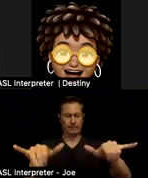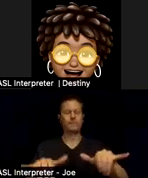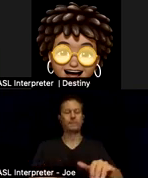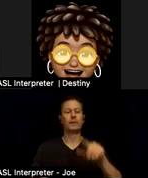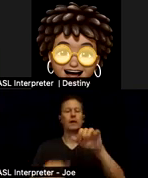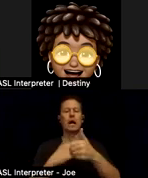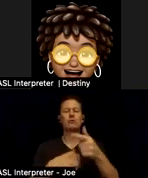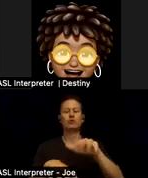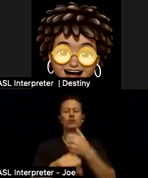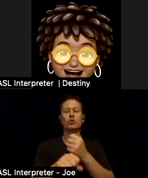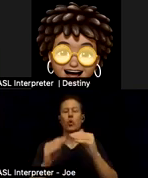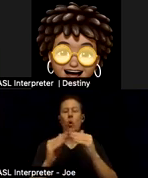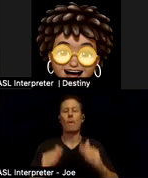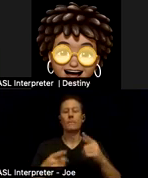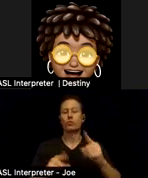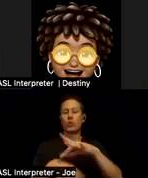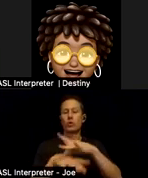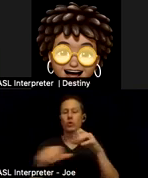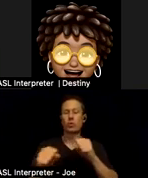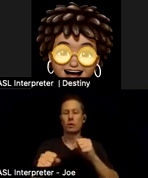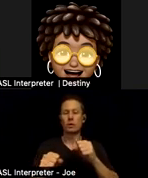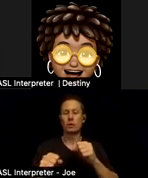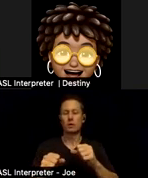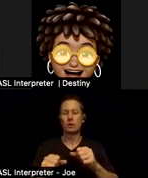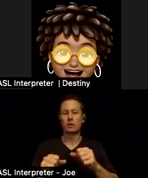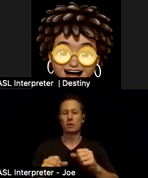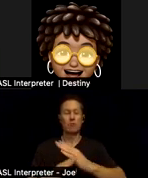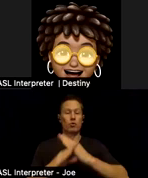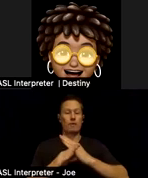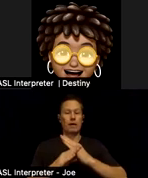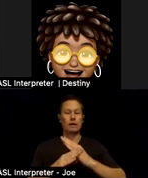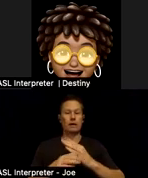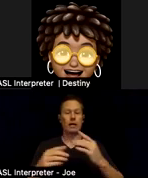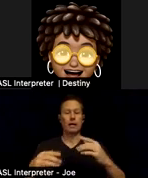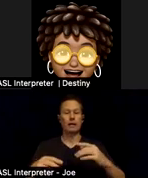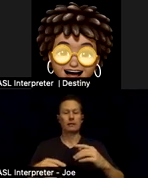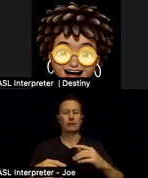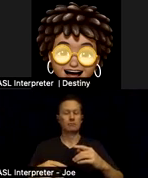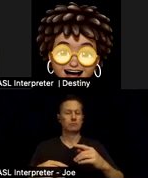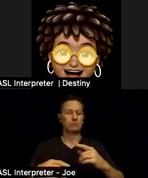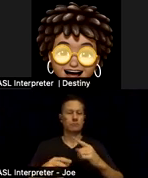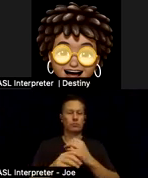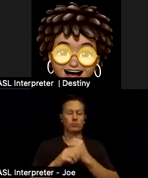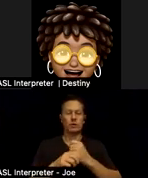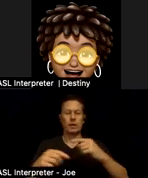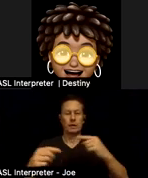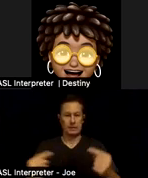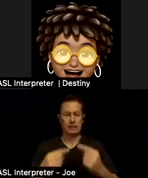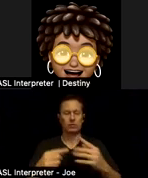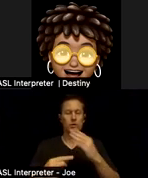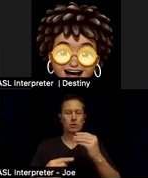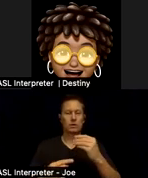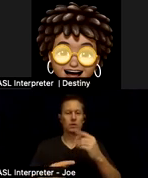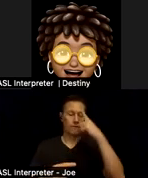earthquake to prevent any sort of accidents, to help keep you, your family, and your friends safe. For the final step, I want to show you guys